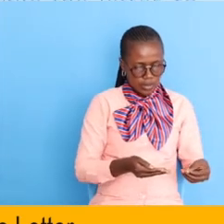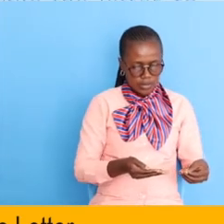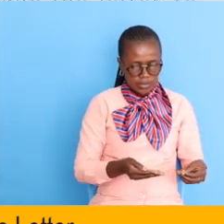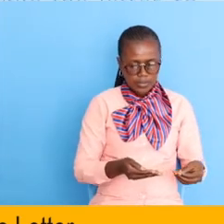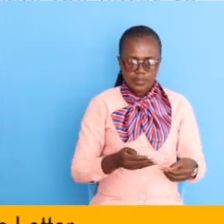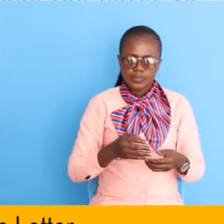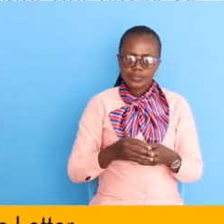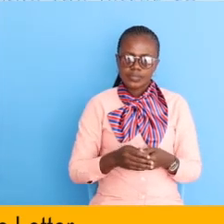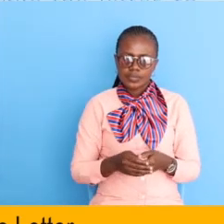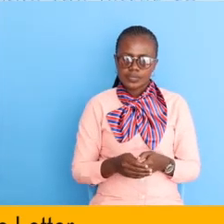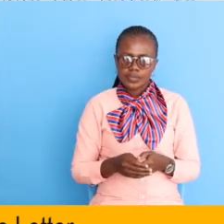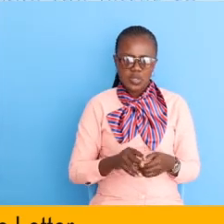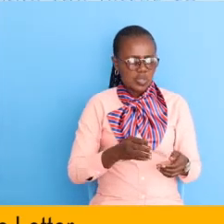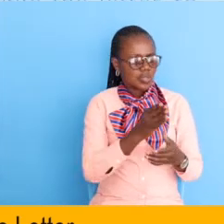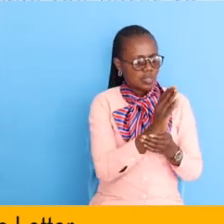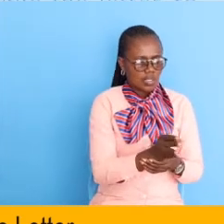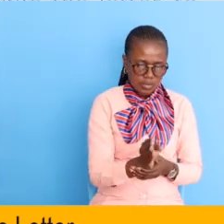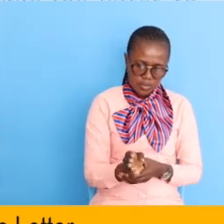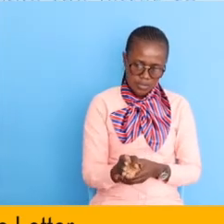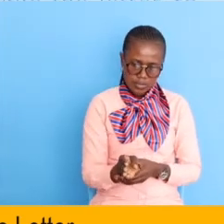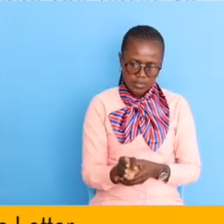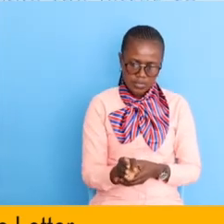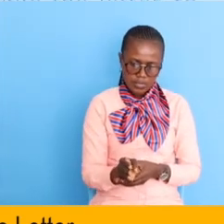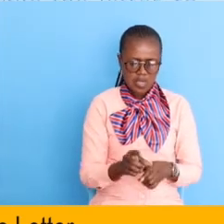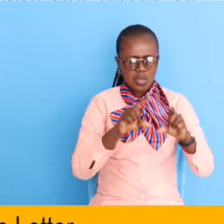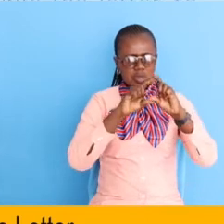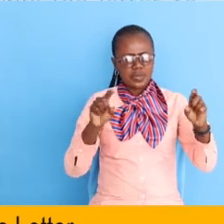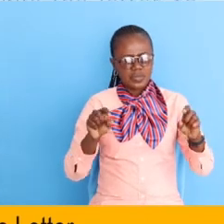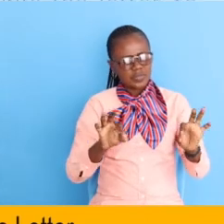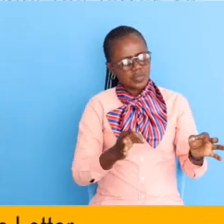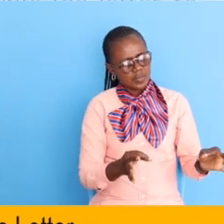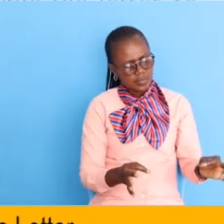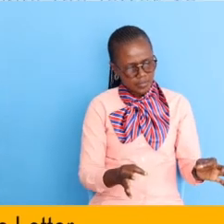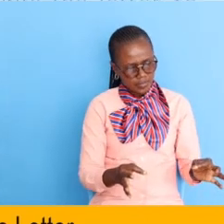What about the salutation? How could the heading be?